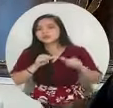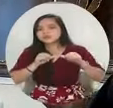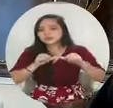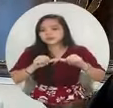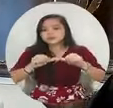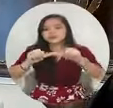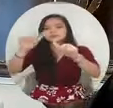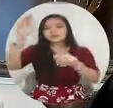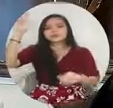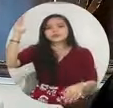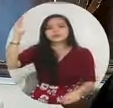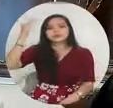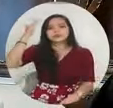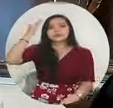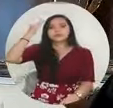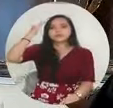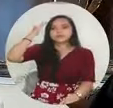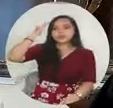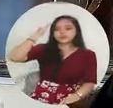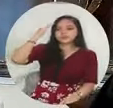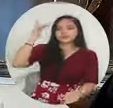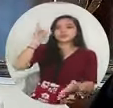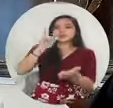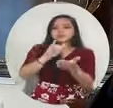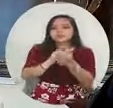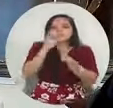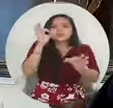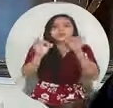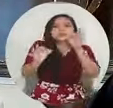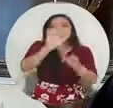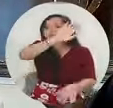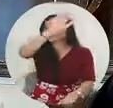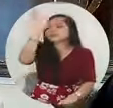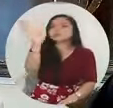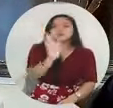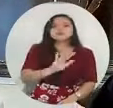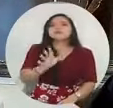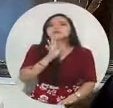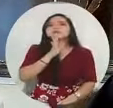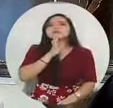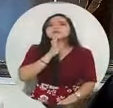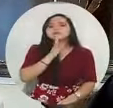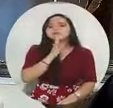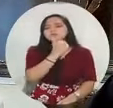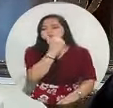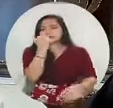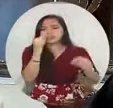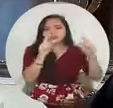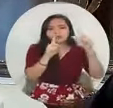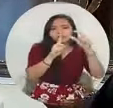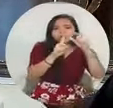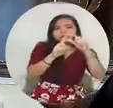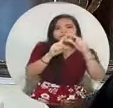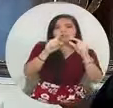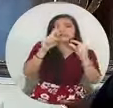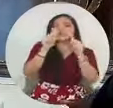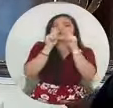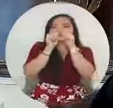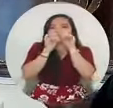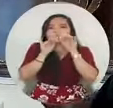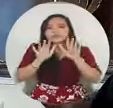I still know, that if you never speak another word